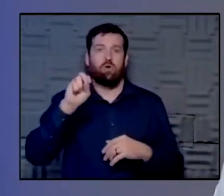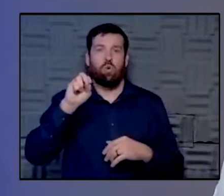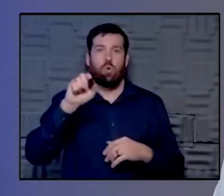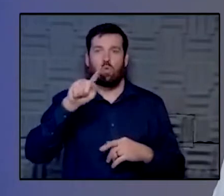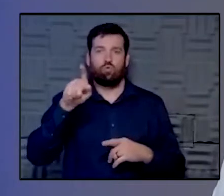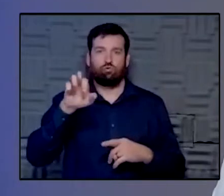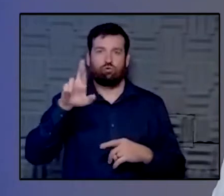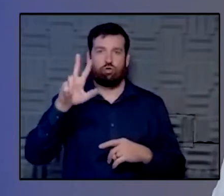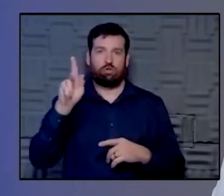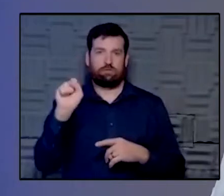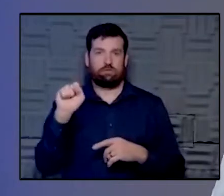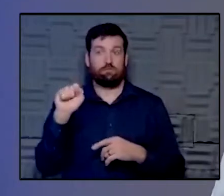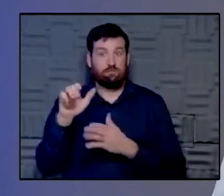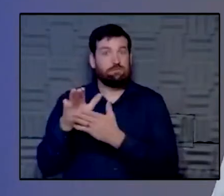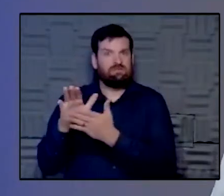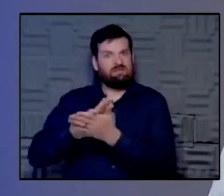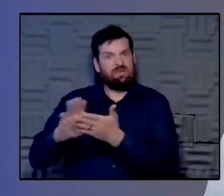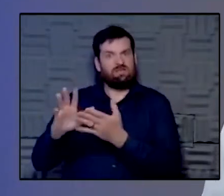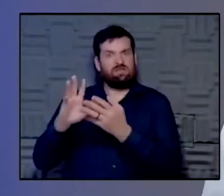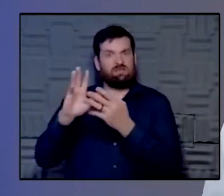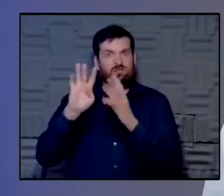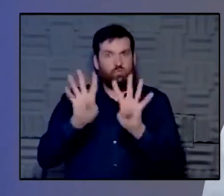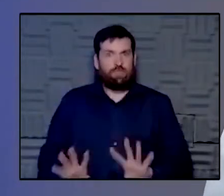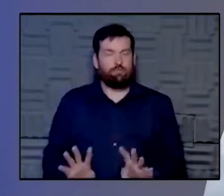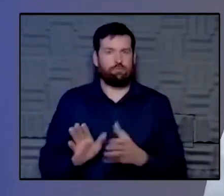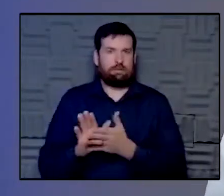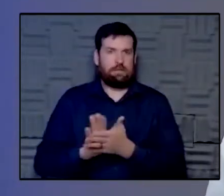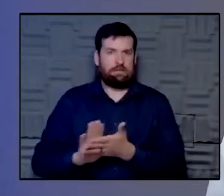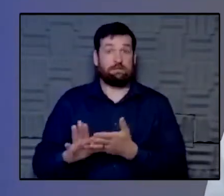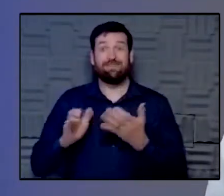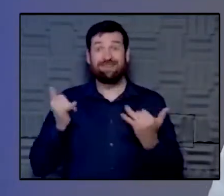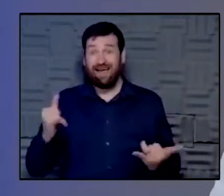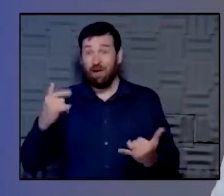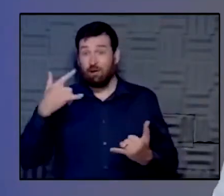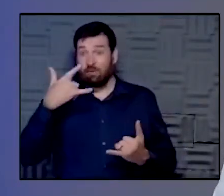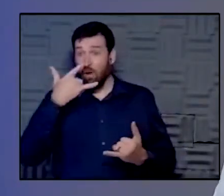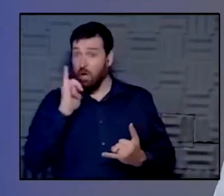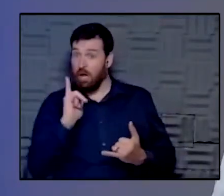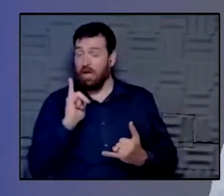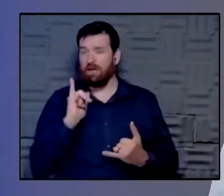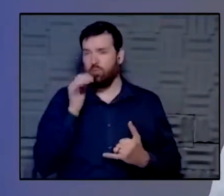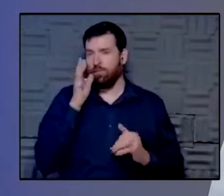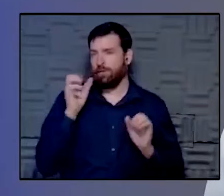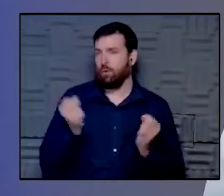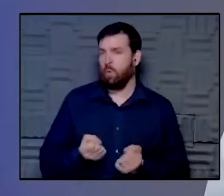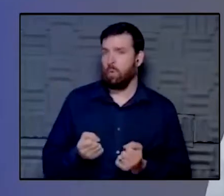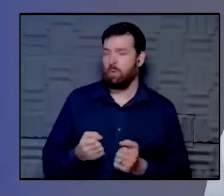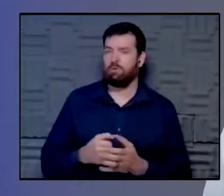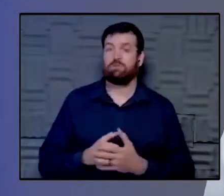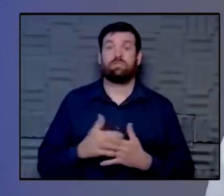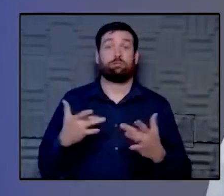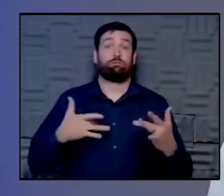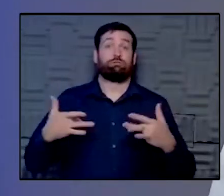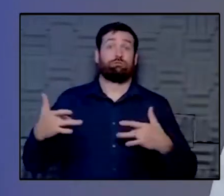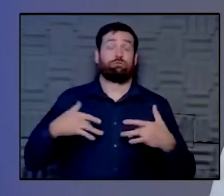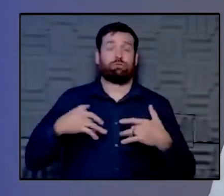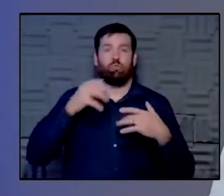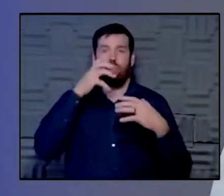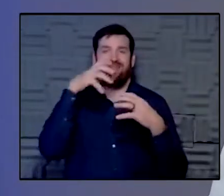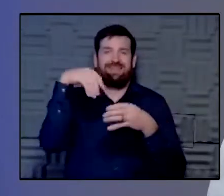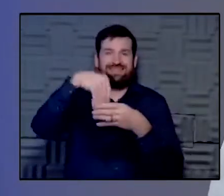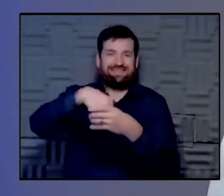think that was nice because the weather was nice. Right now, it looks like this weekend the weather's going to be cold, so my concern is that people are going to be getting